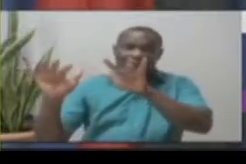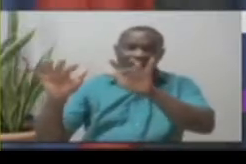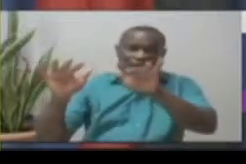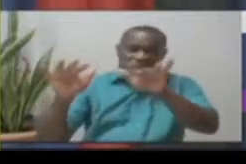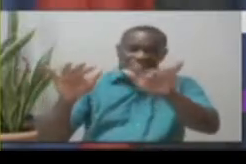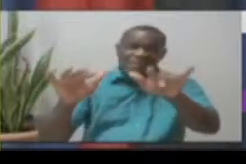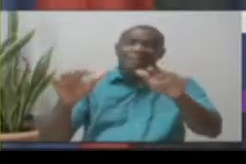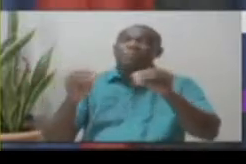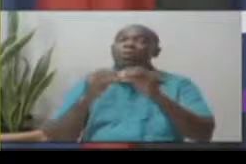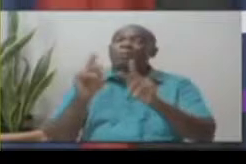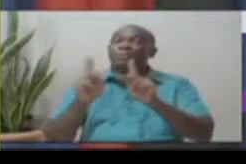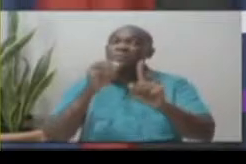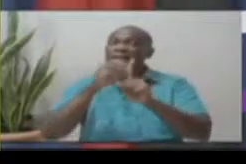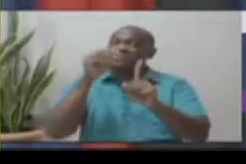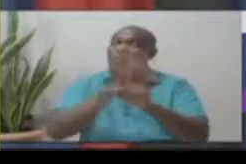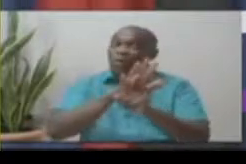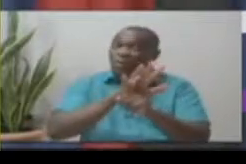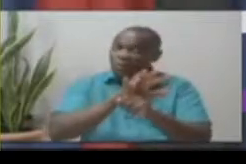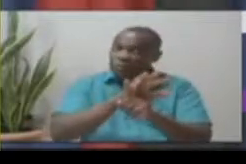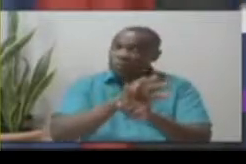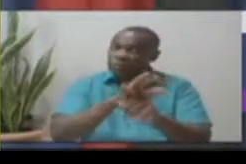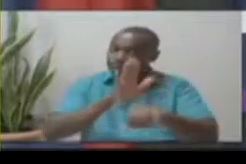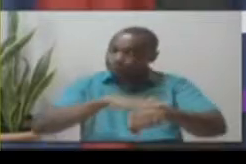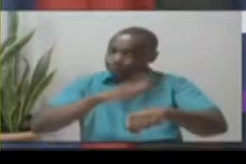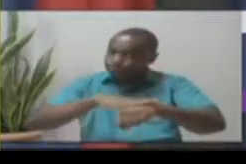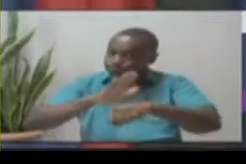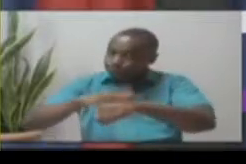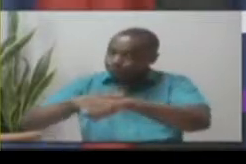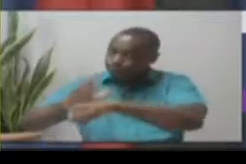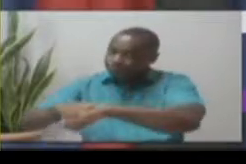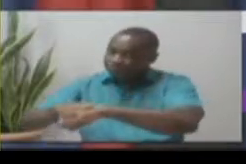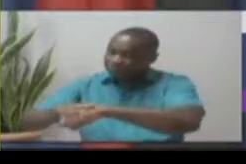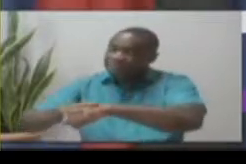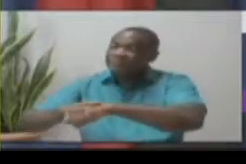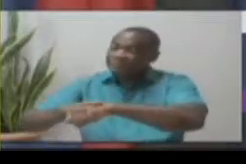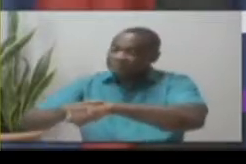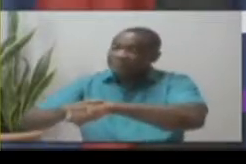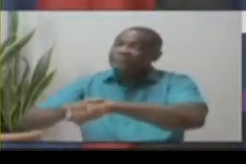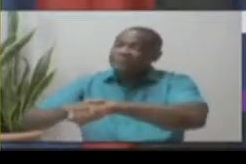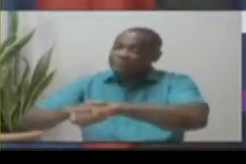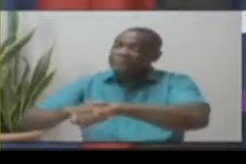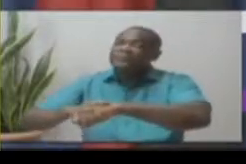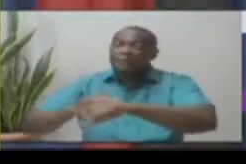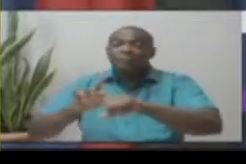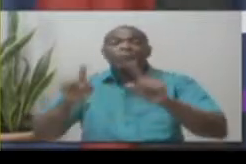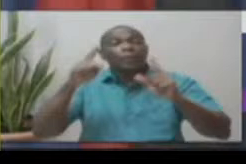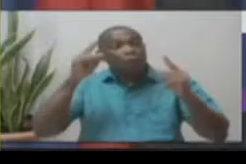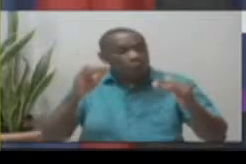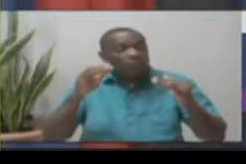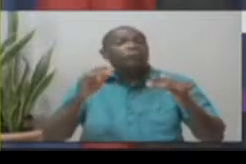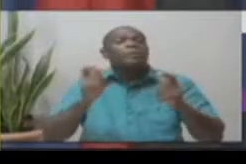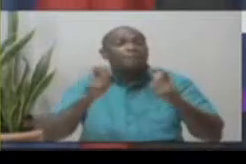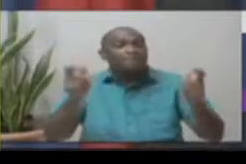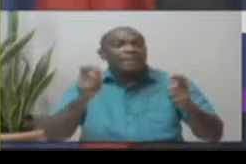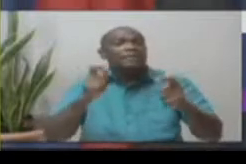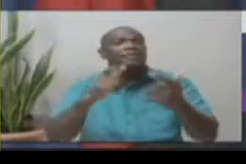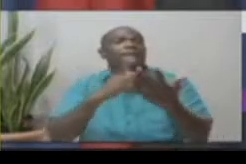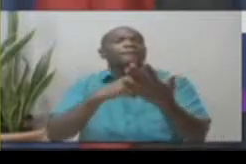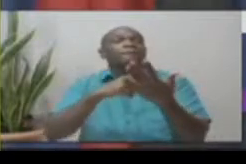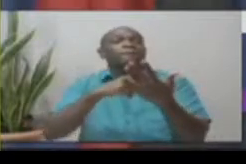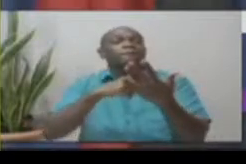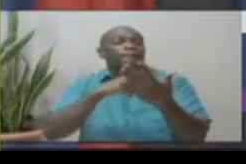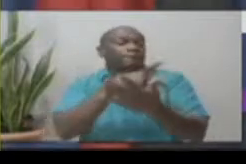people in parallel to the major vaccination program. The vaccination program we